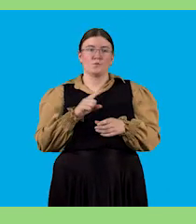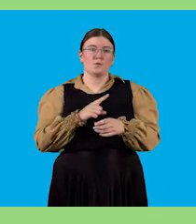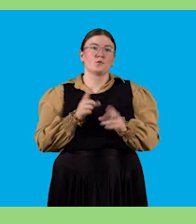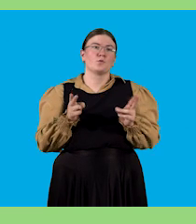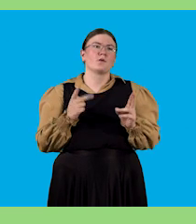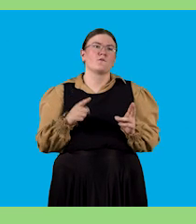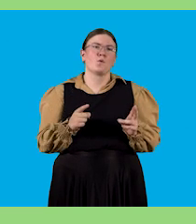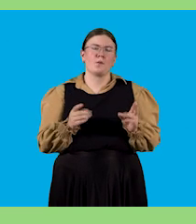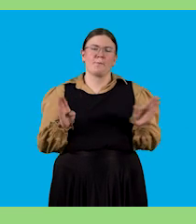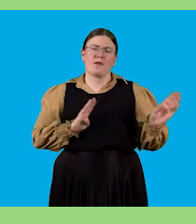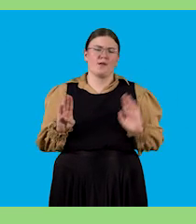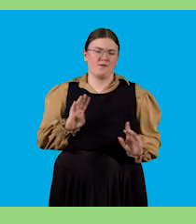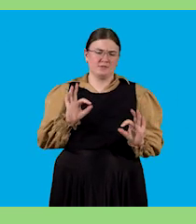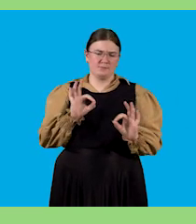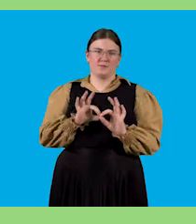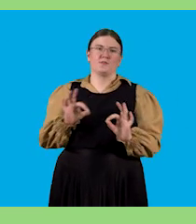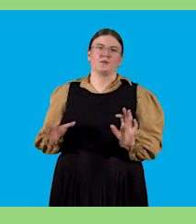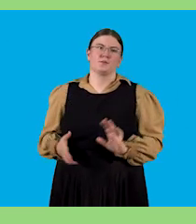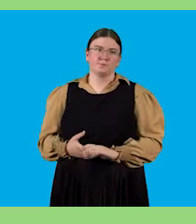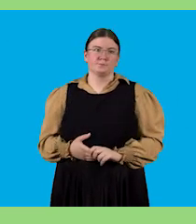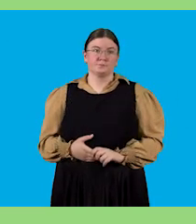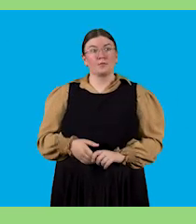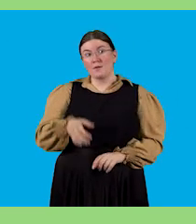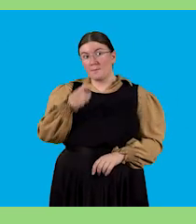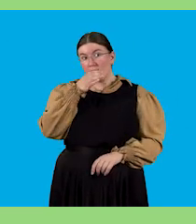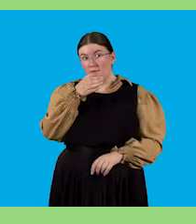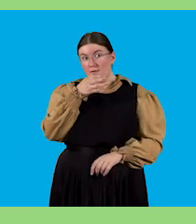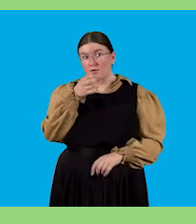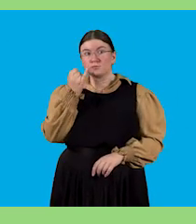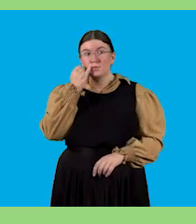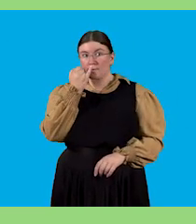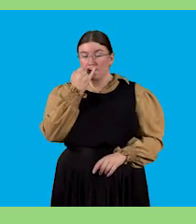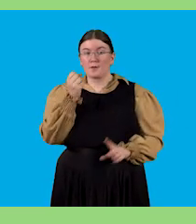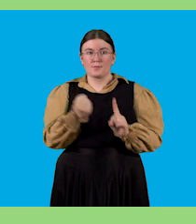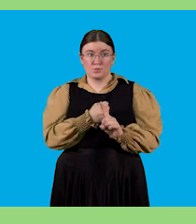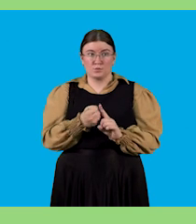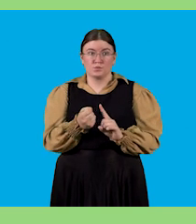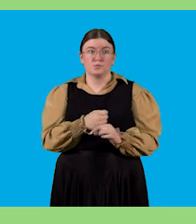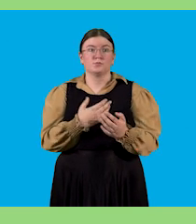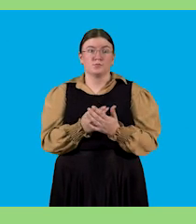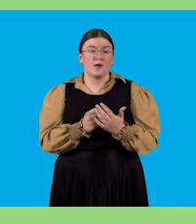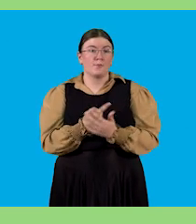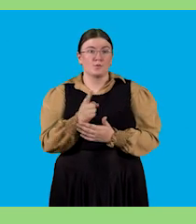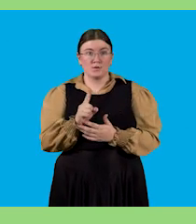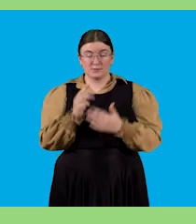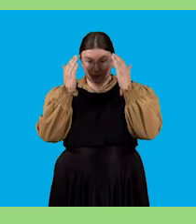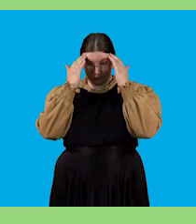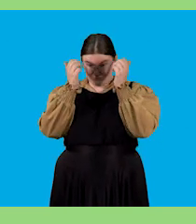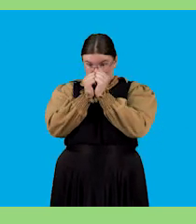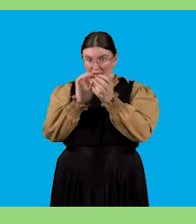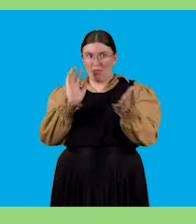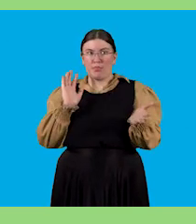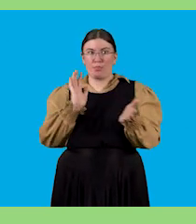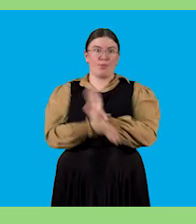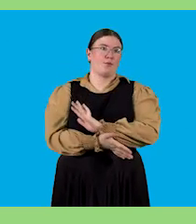in a certain way. So, alcohol and drug abuse can cause irreversible brain